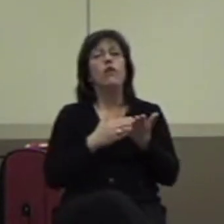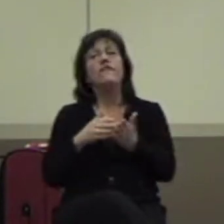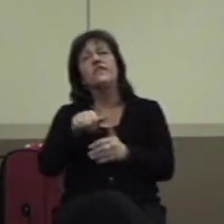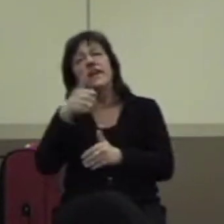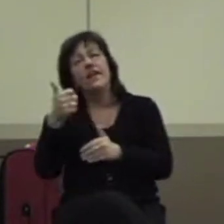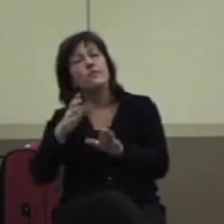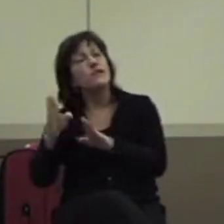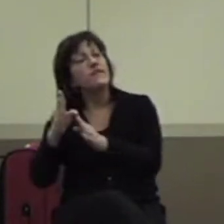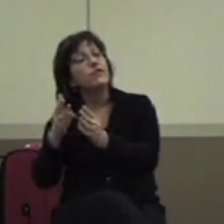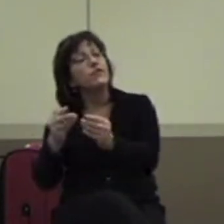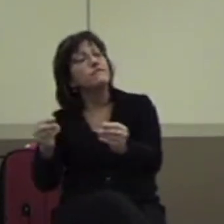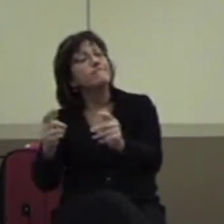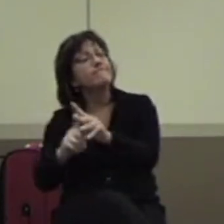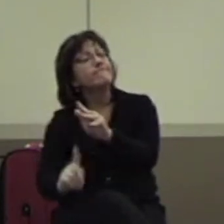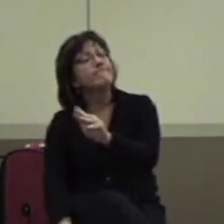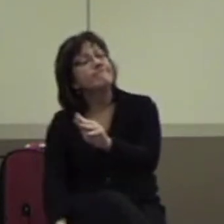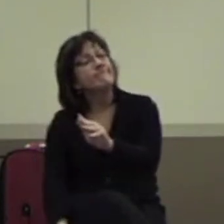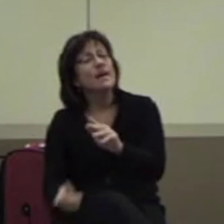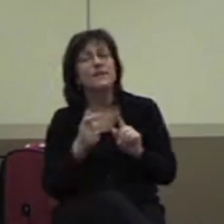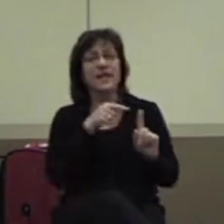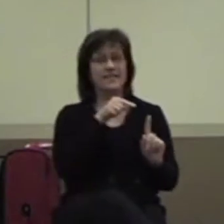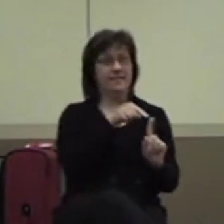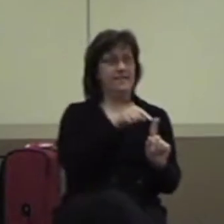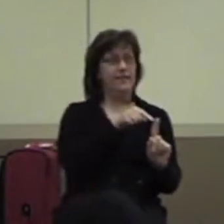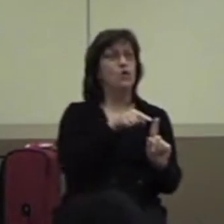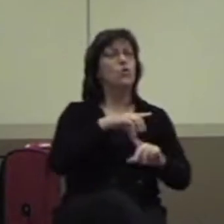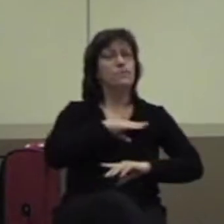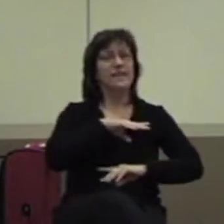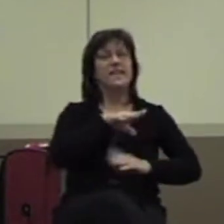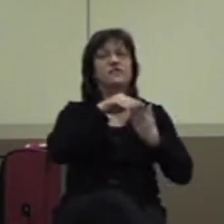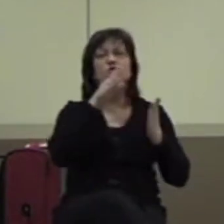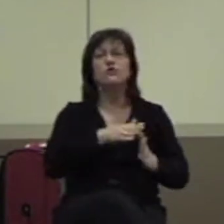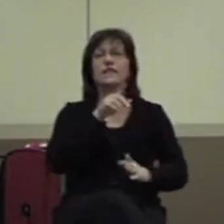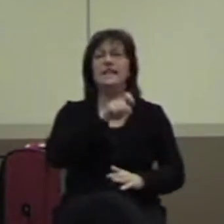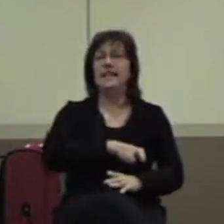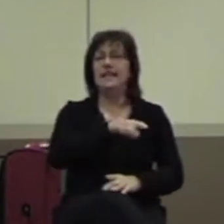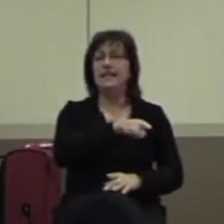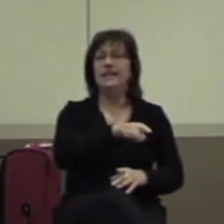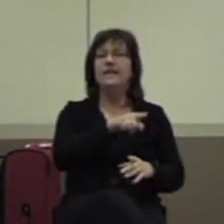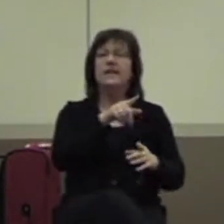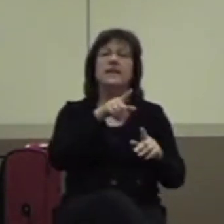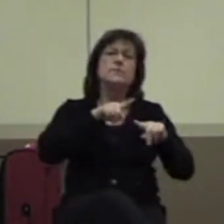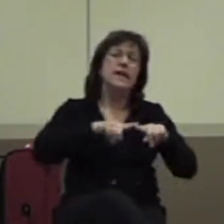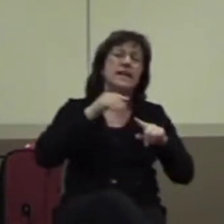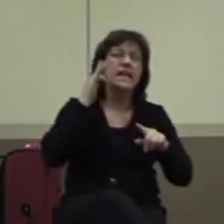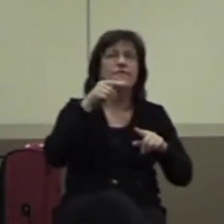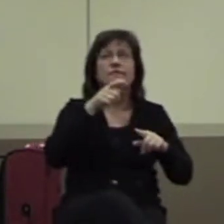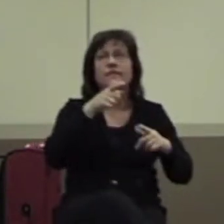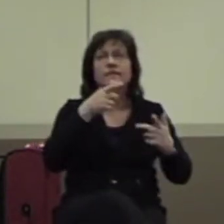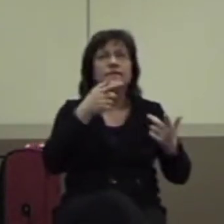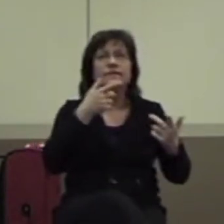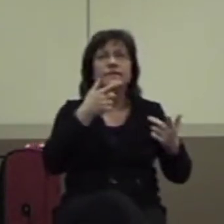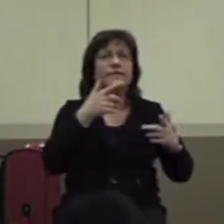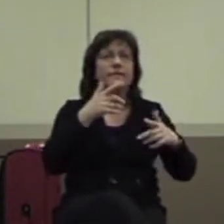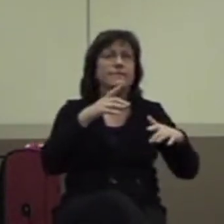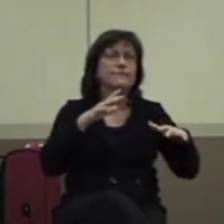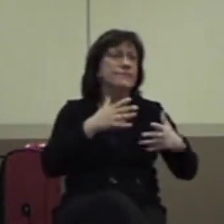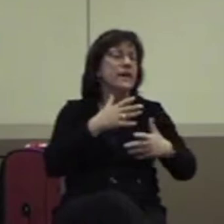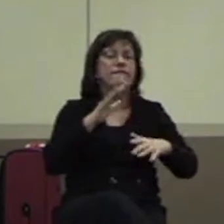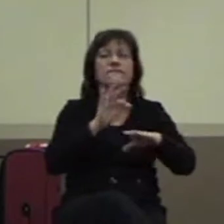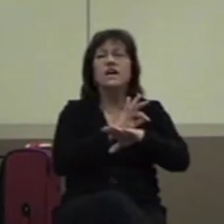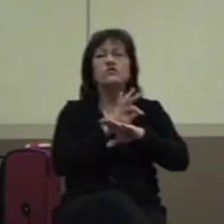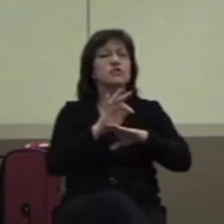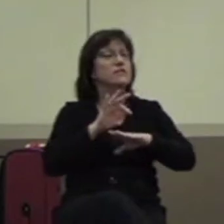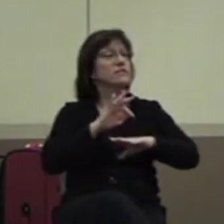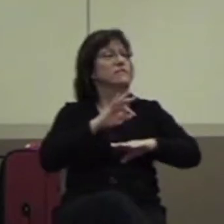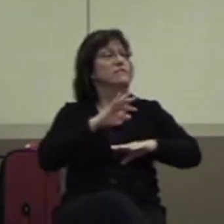other behaviors disappear because we're meeting the needs of the student, depending on if they were meeting the same, if the function was the